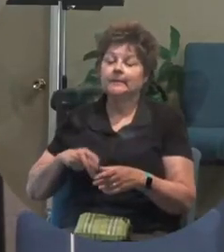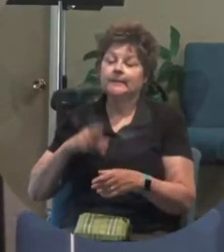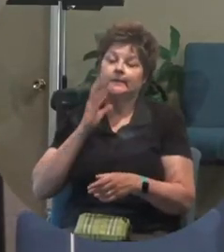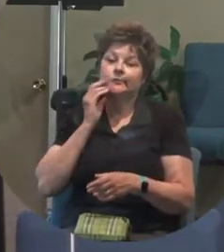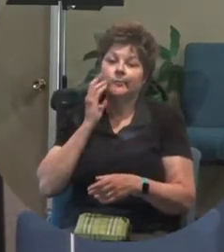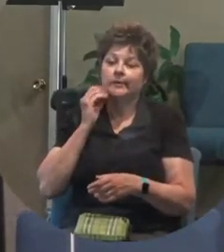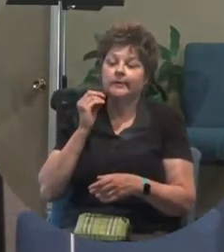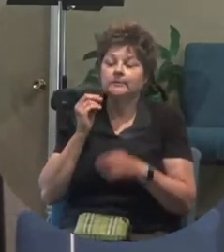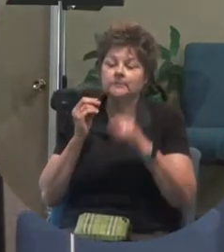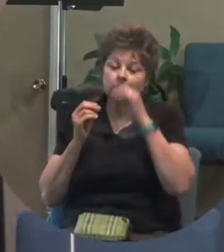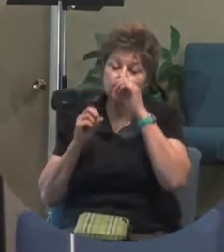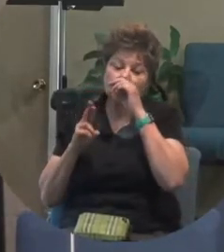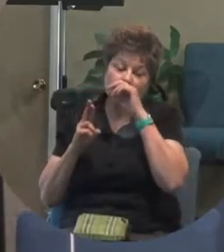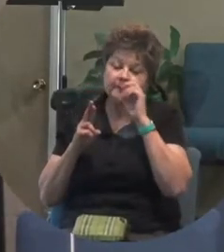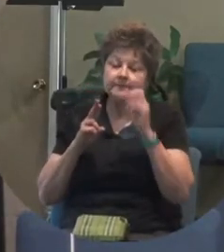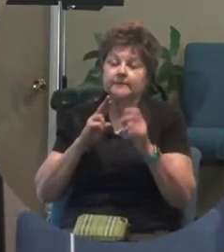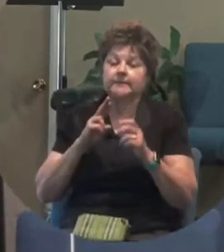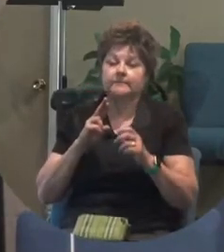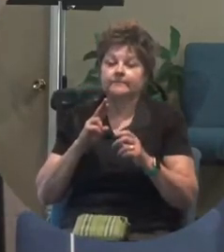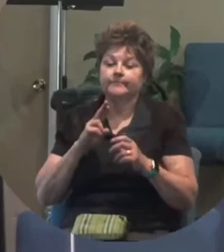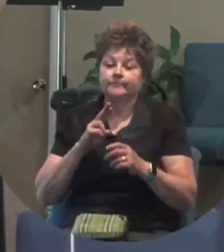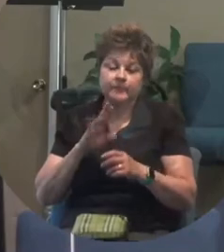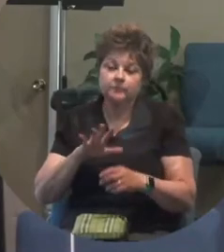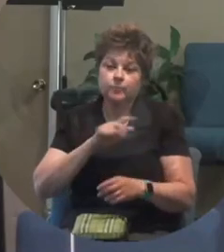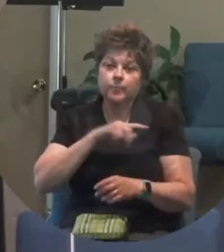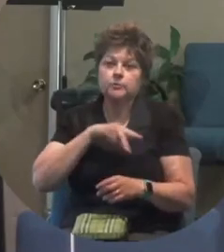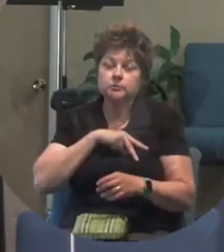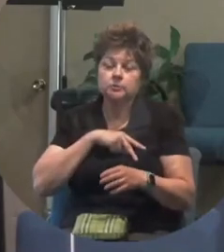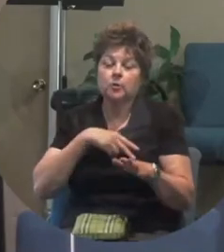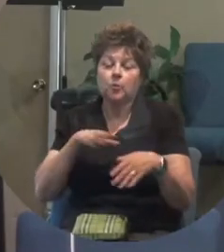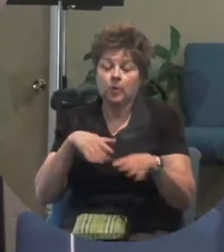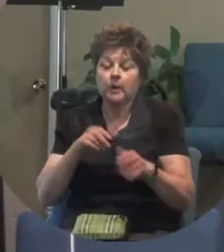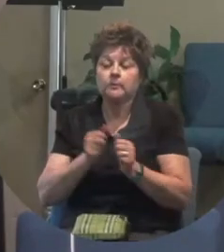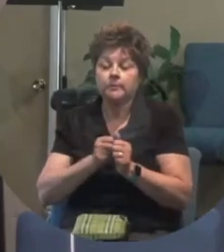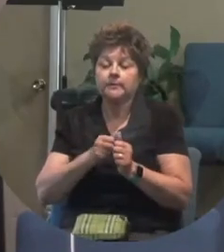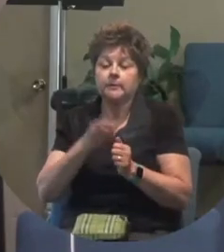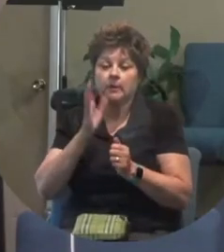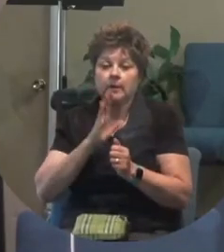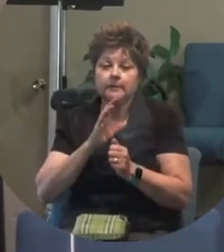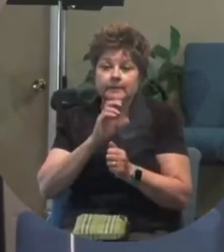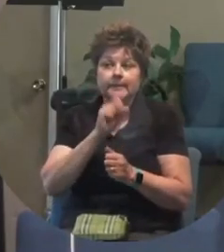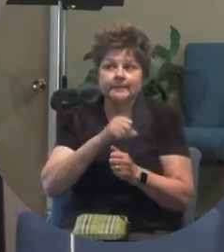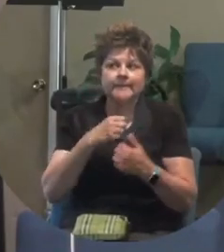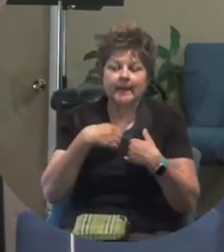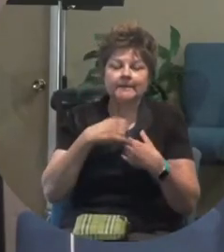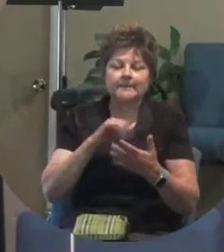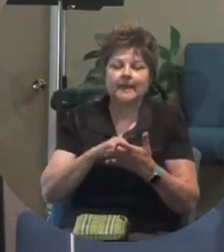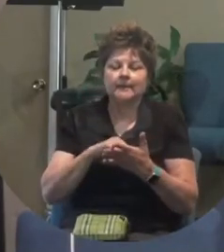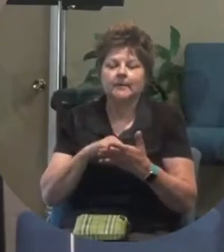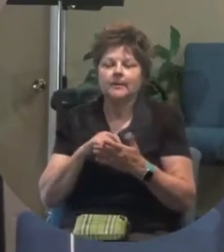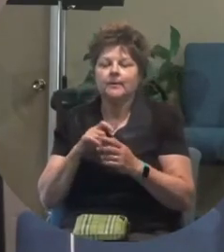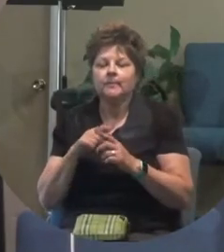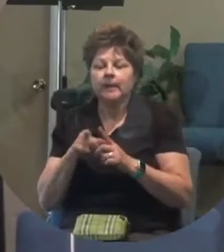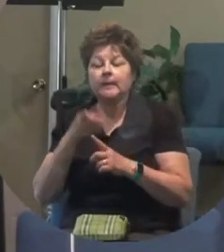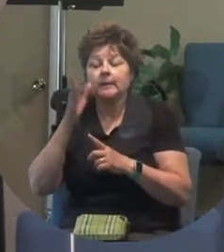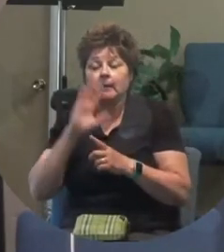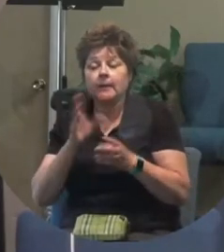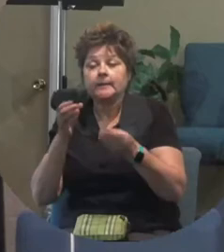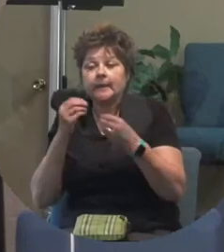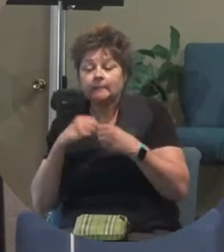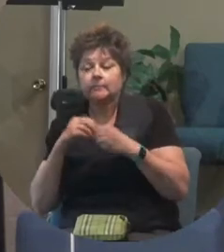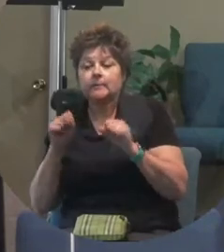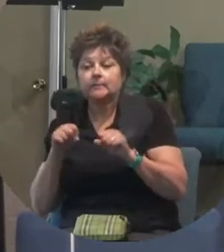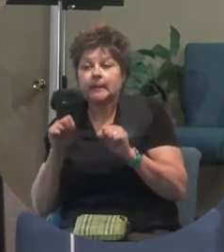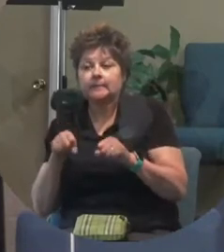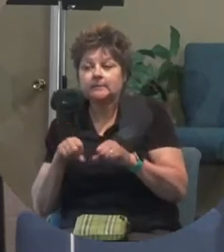own personal walk with God. Yes, yes, yes, and yes. But because God granted him the capacity to